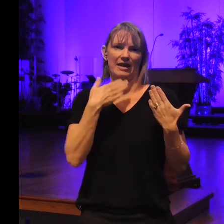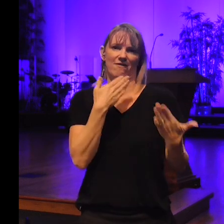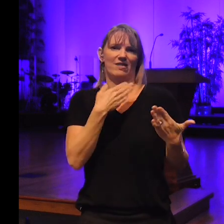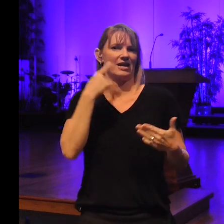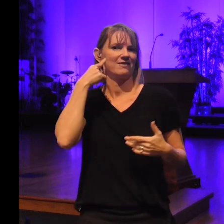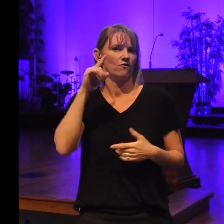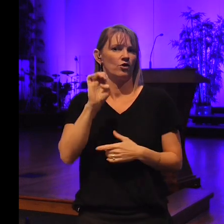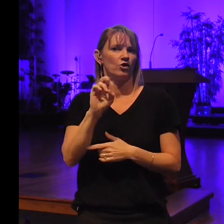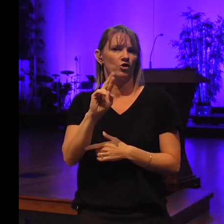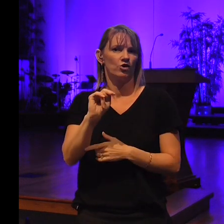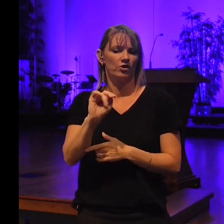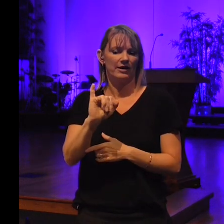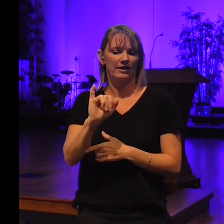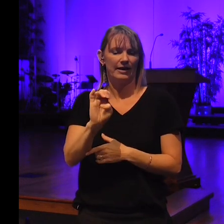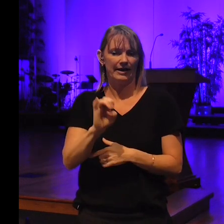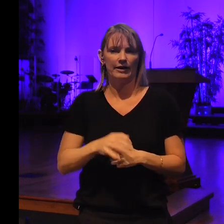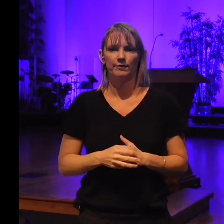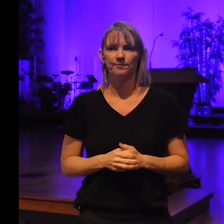Ernie.